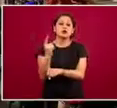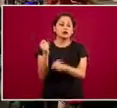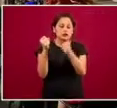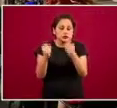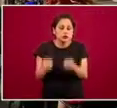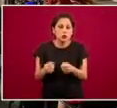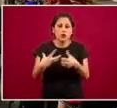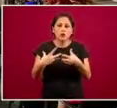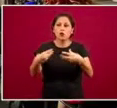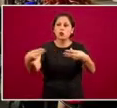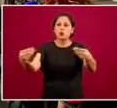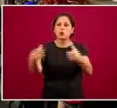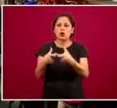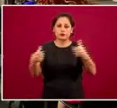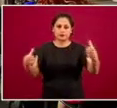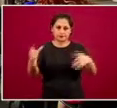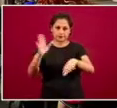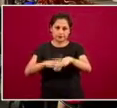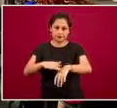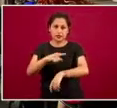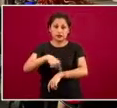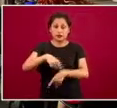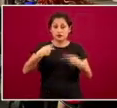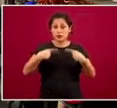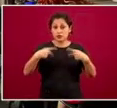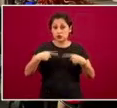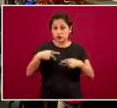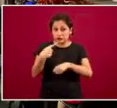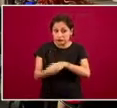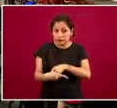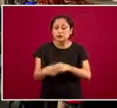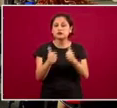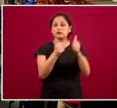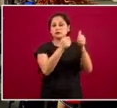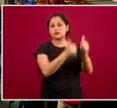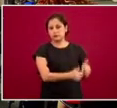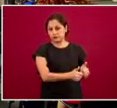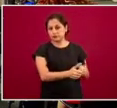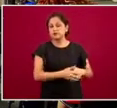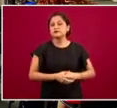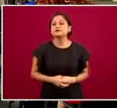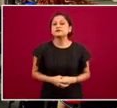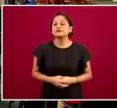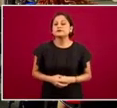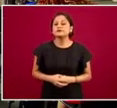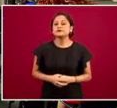will see a constant increase in the number of daily confirmed cases.